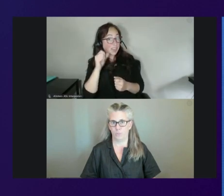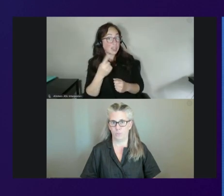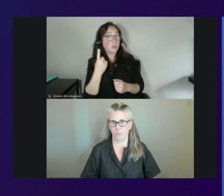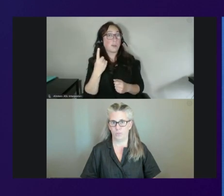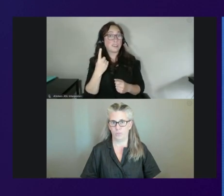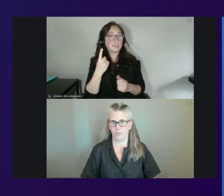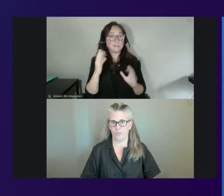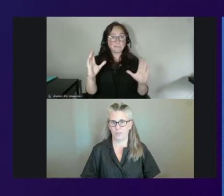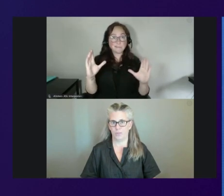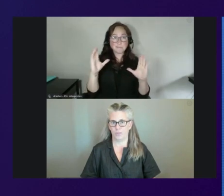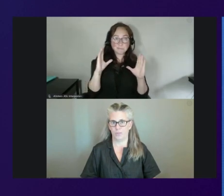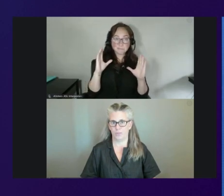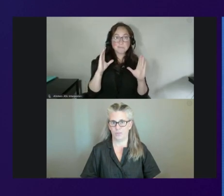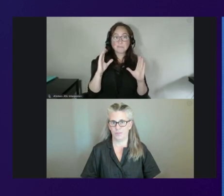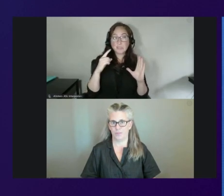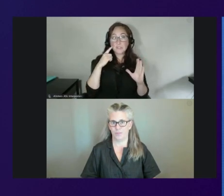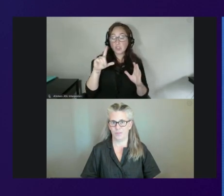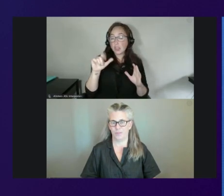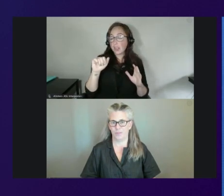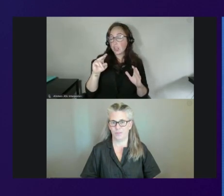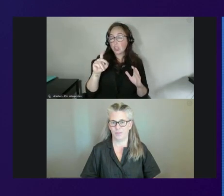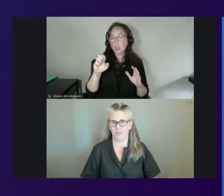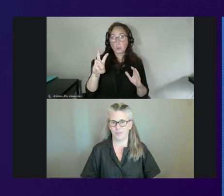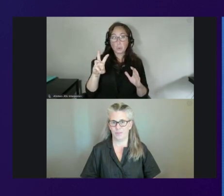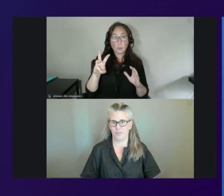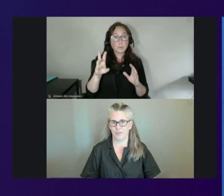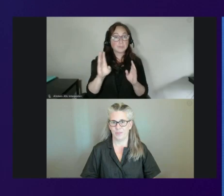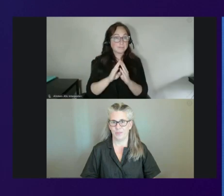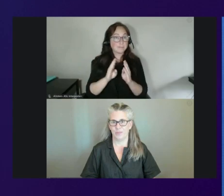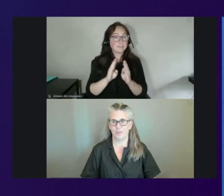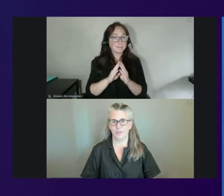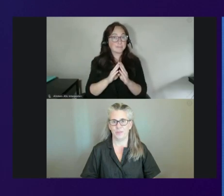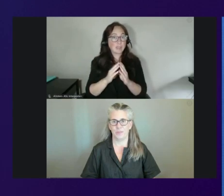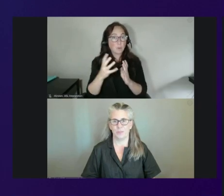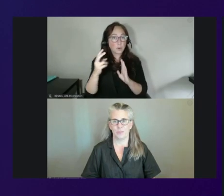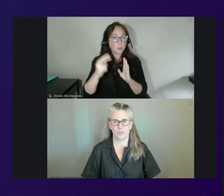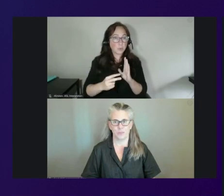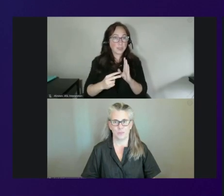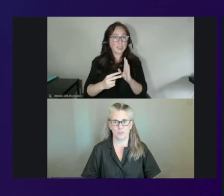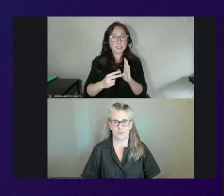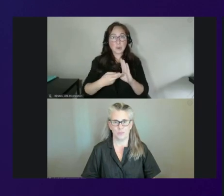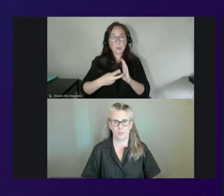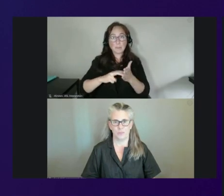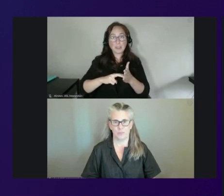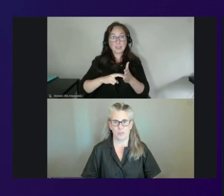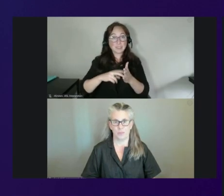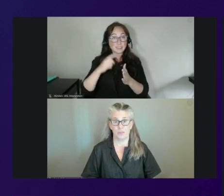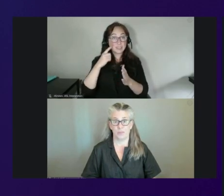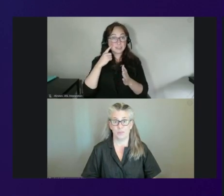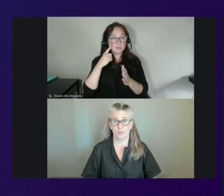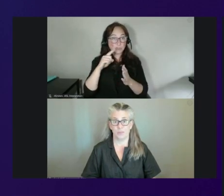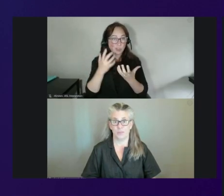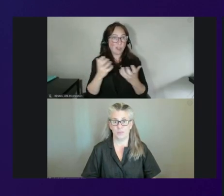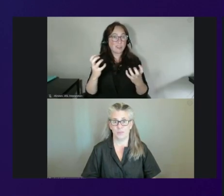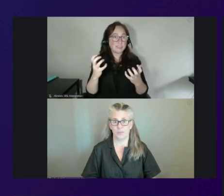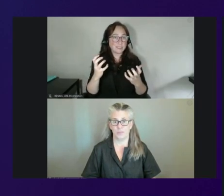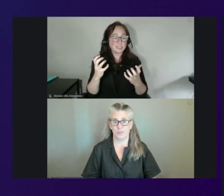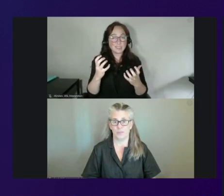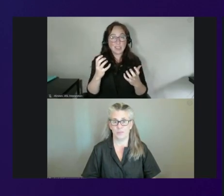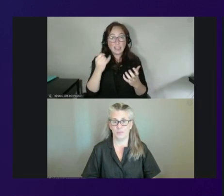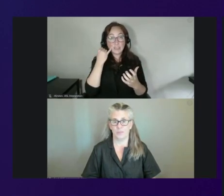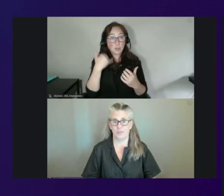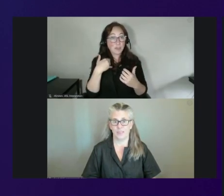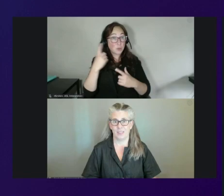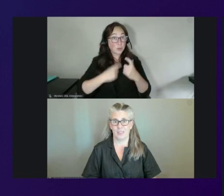and missed Andrew's session, I'd love to just quickly read our definition of Workspaces Core to our audience. That way, perfect. If you have any questions,